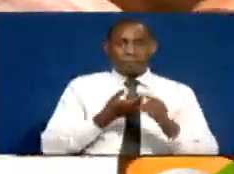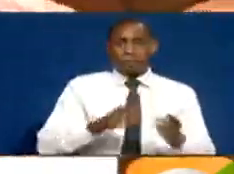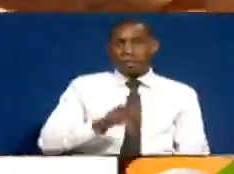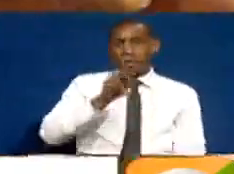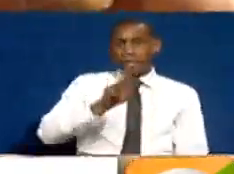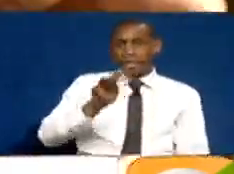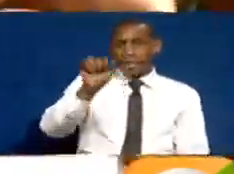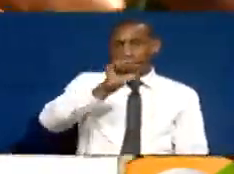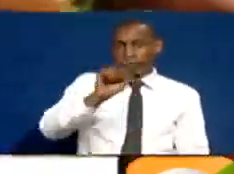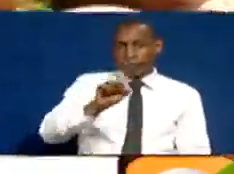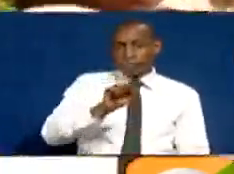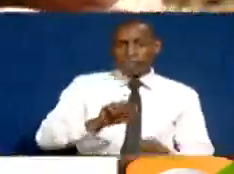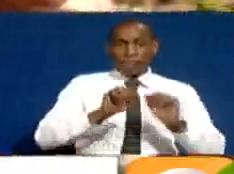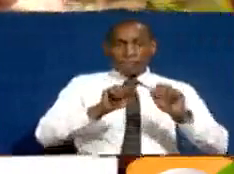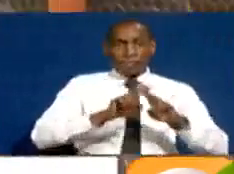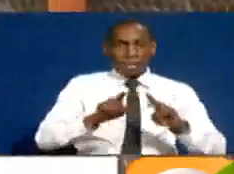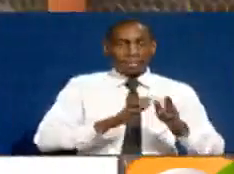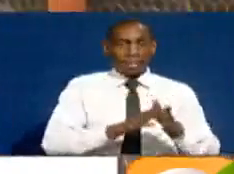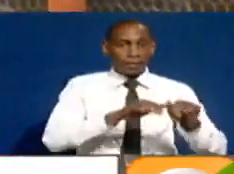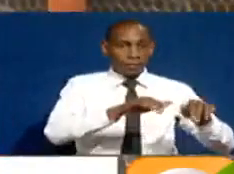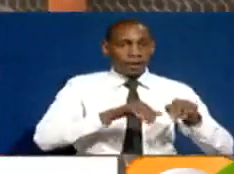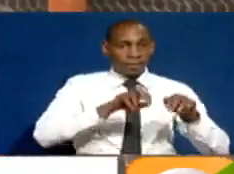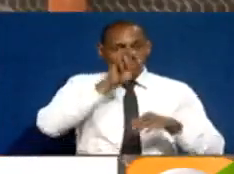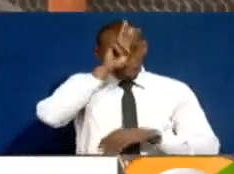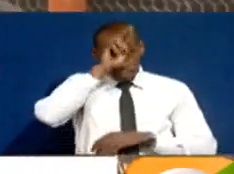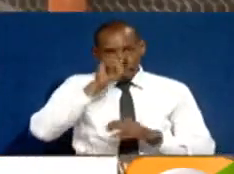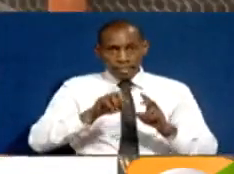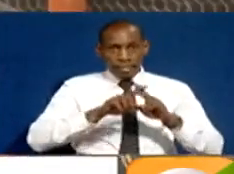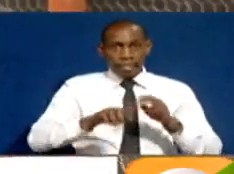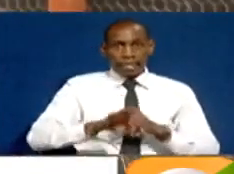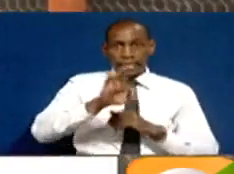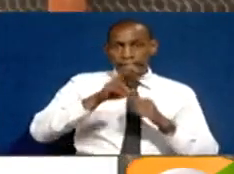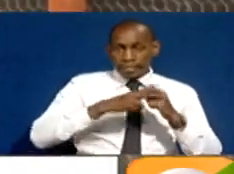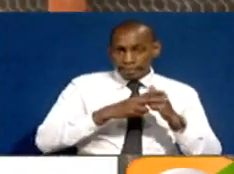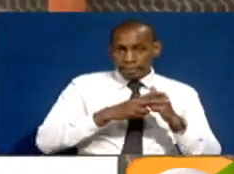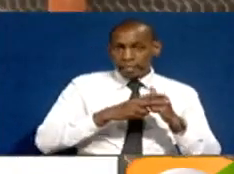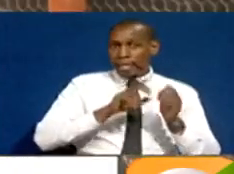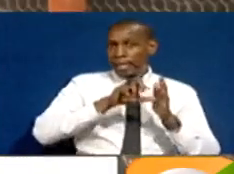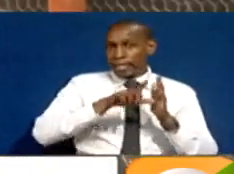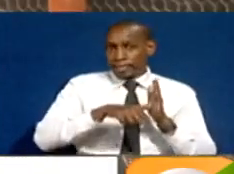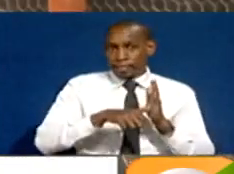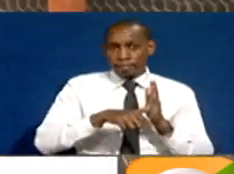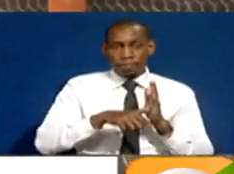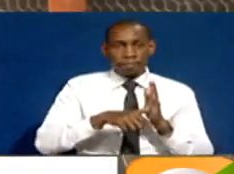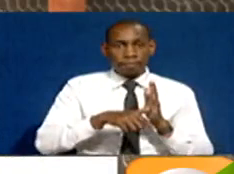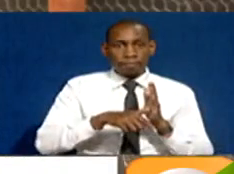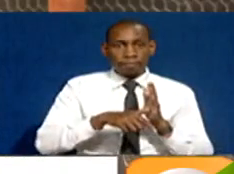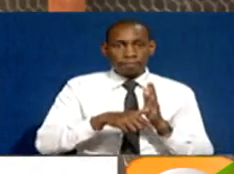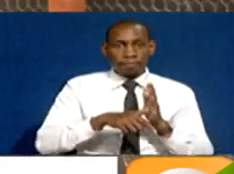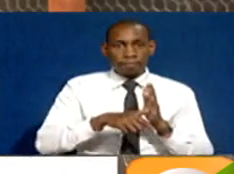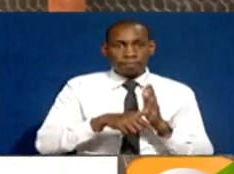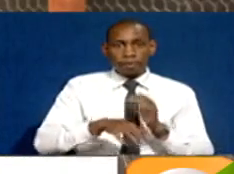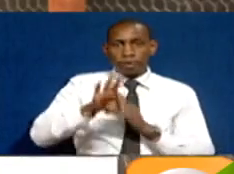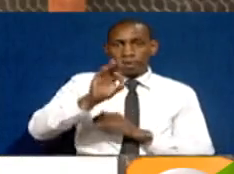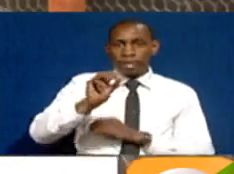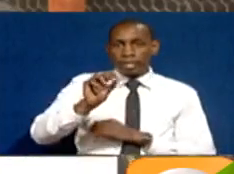Wildlife Service to kickstart her farm. I started with 37 first, then I went to around 30